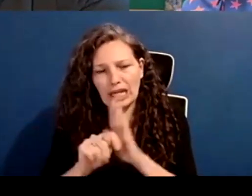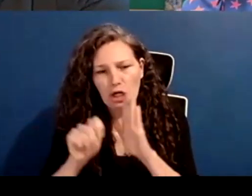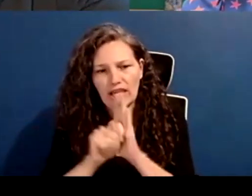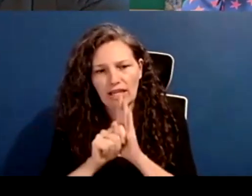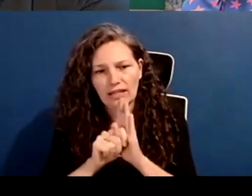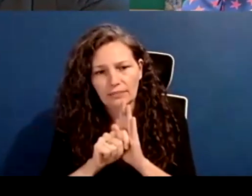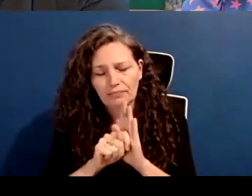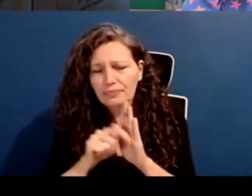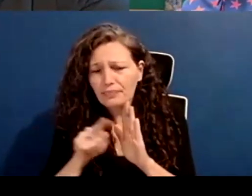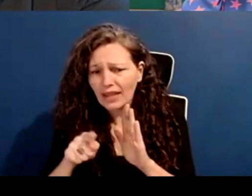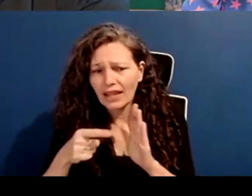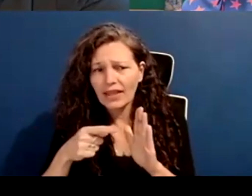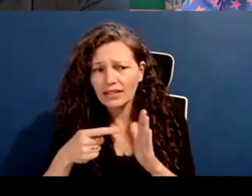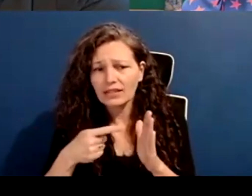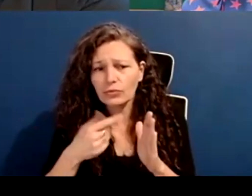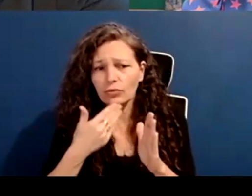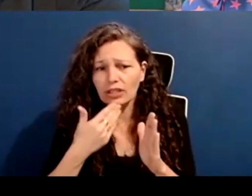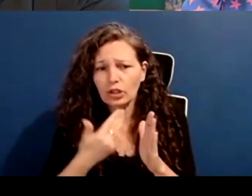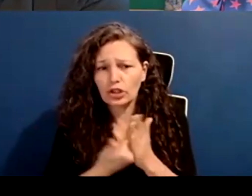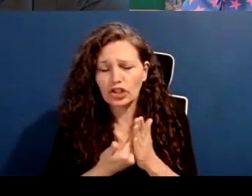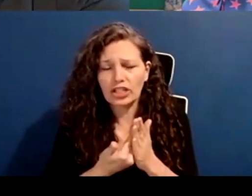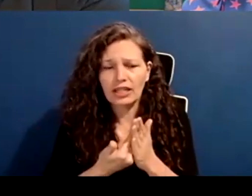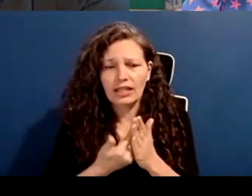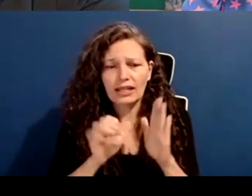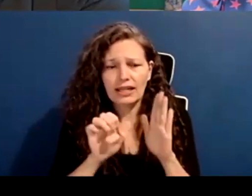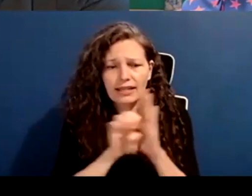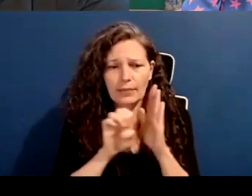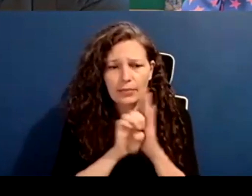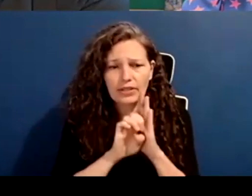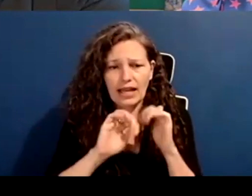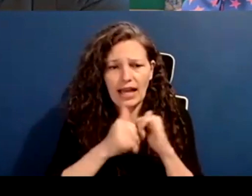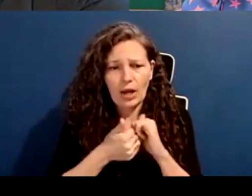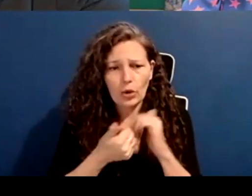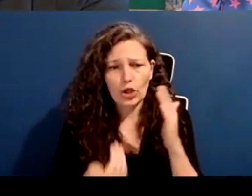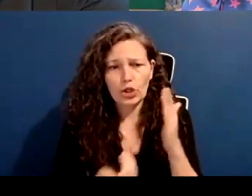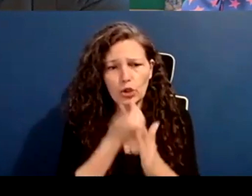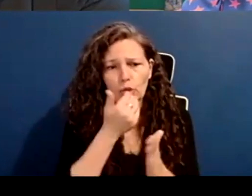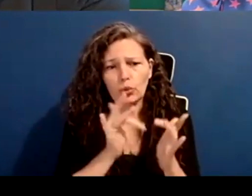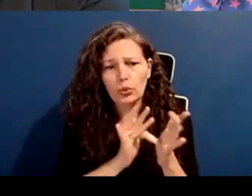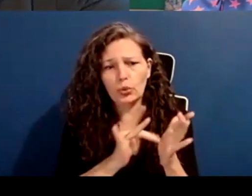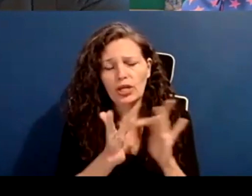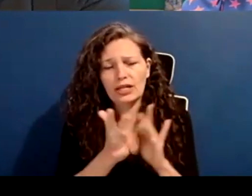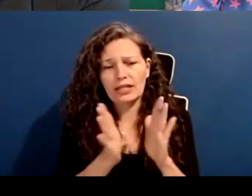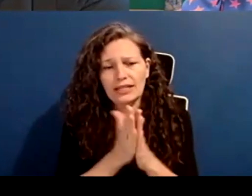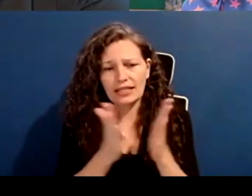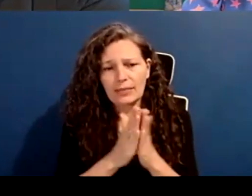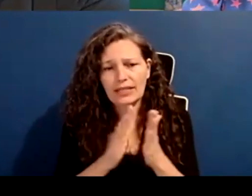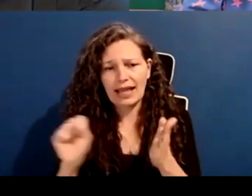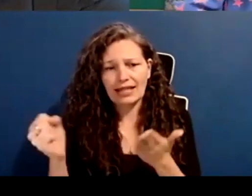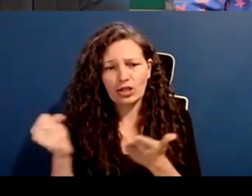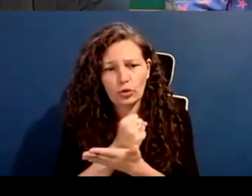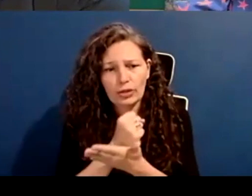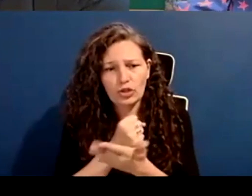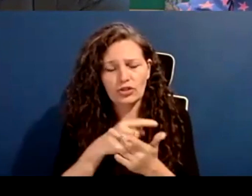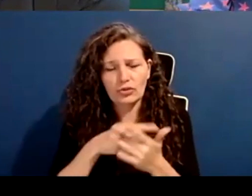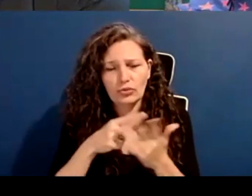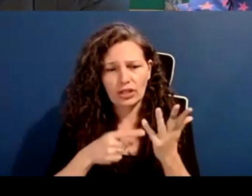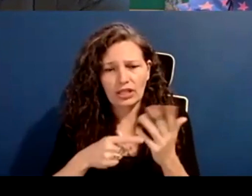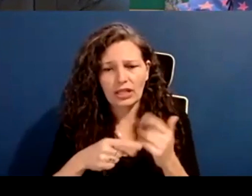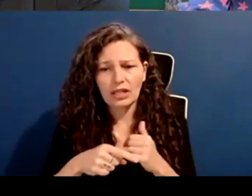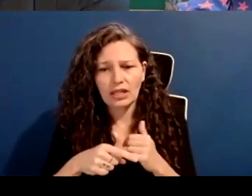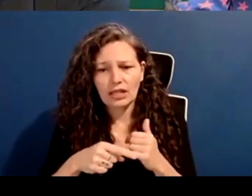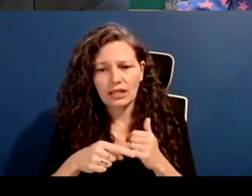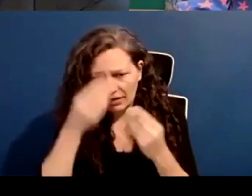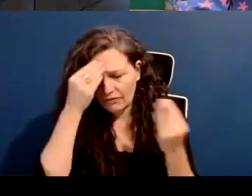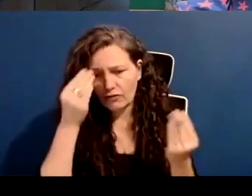examples of how the New Testament scriptures inform that as well. But I'll give Dr. Kenny and Angela a chance to respond as